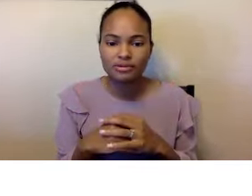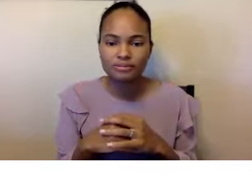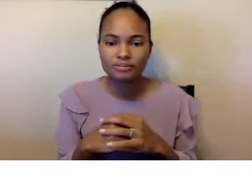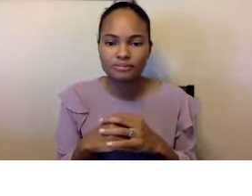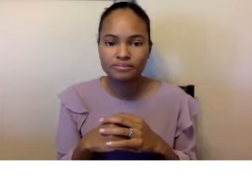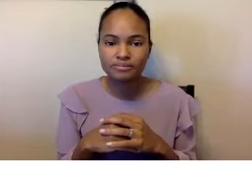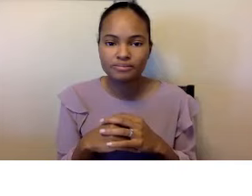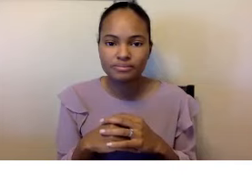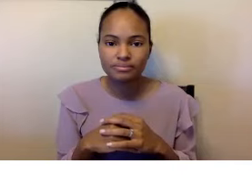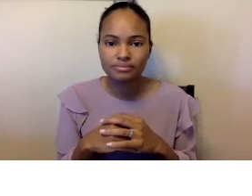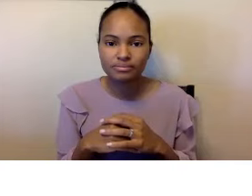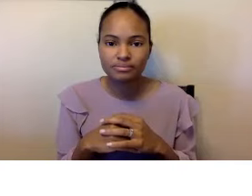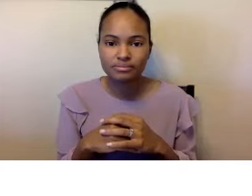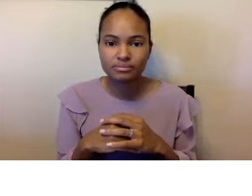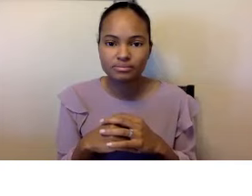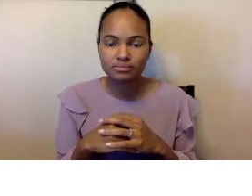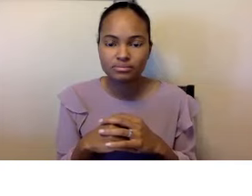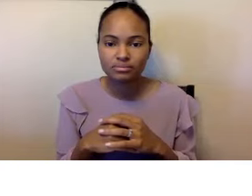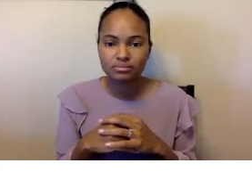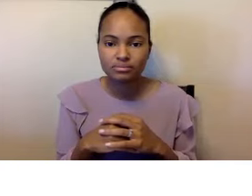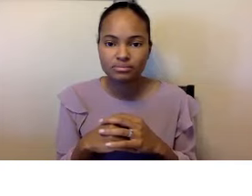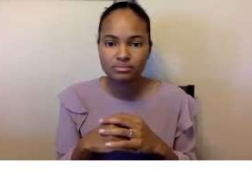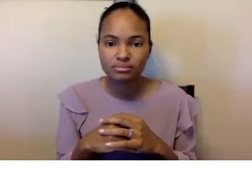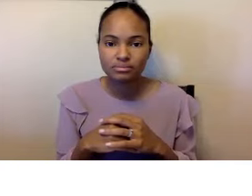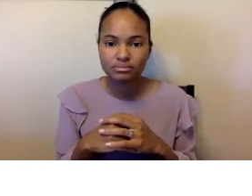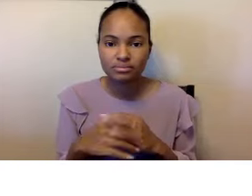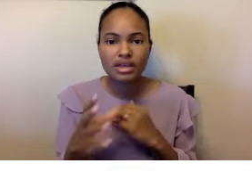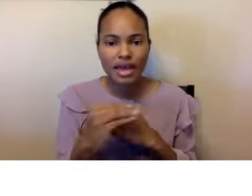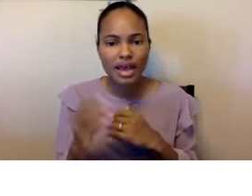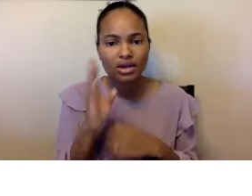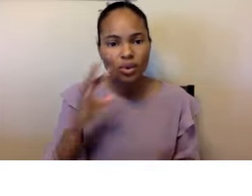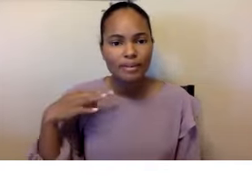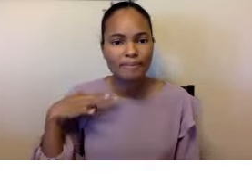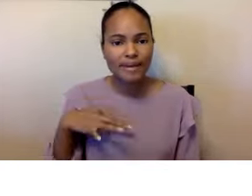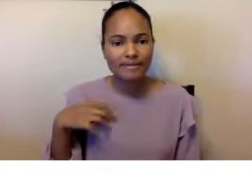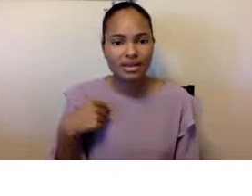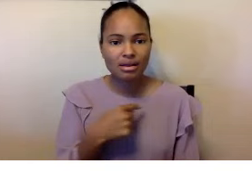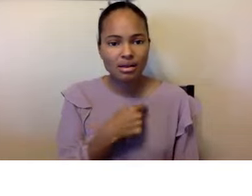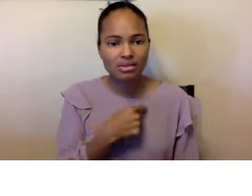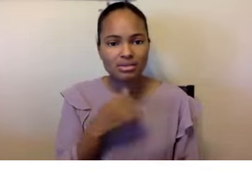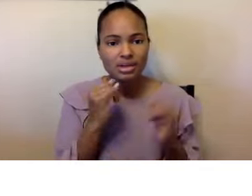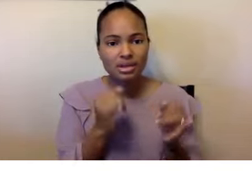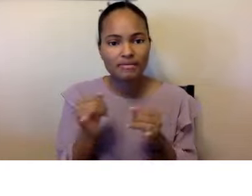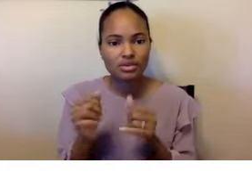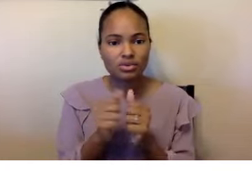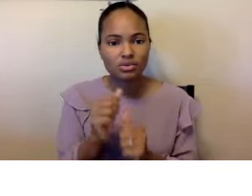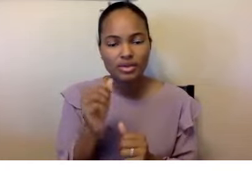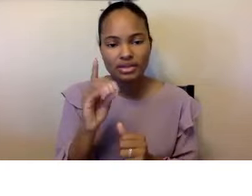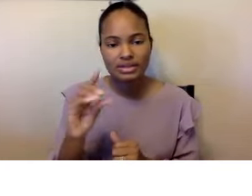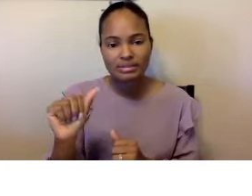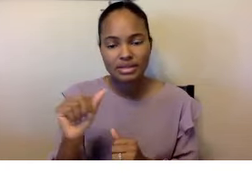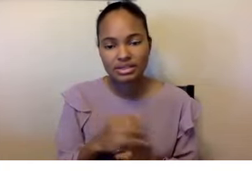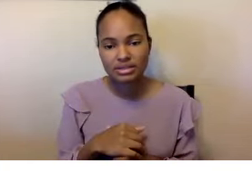a great benefit for us individuals with disabilities overall.